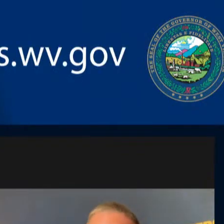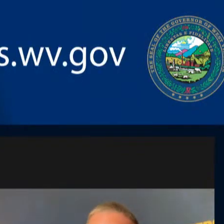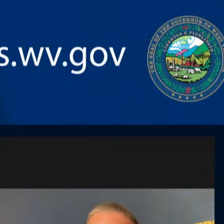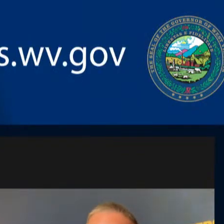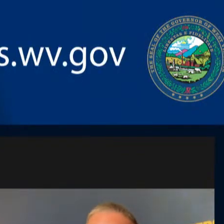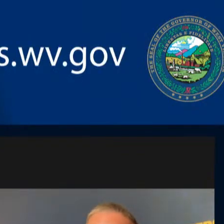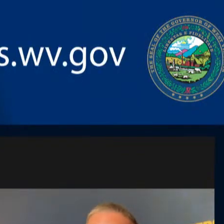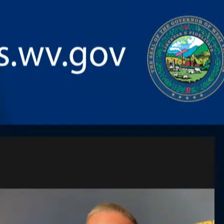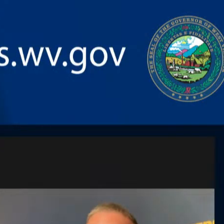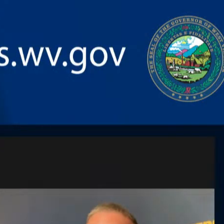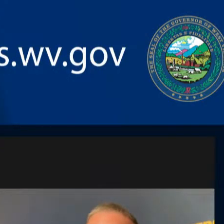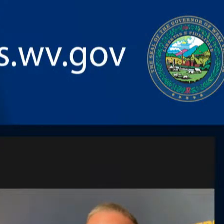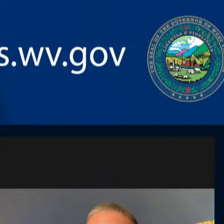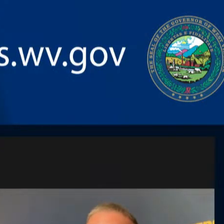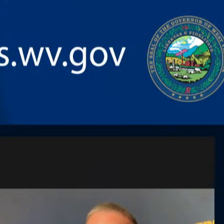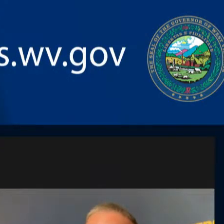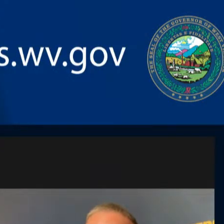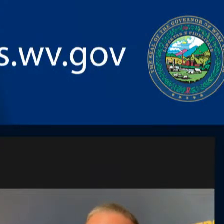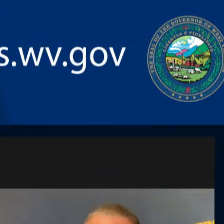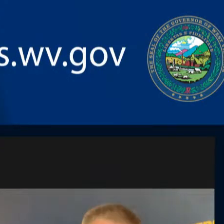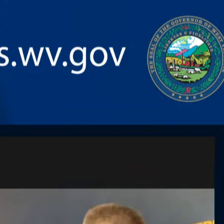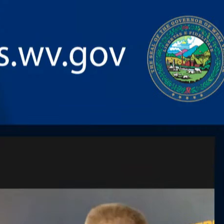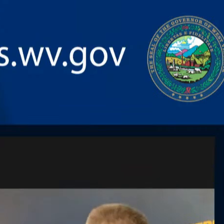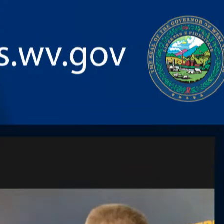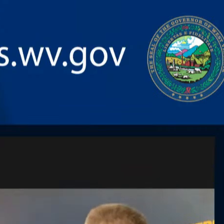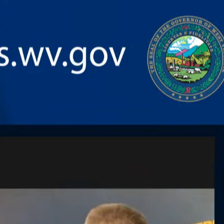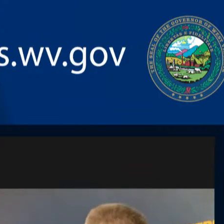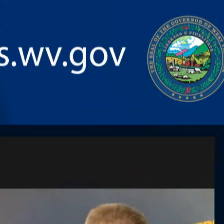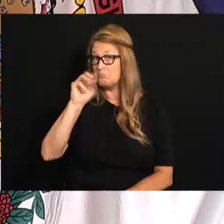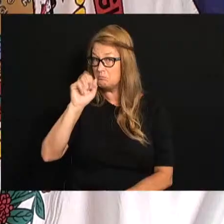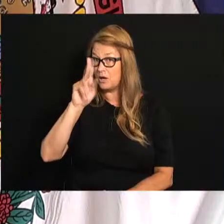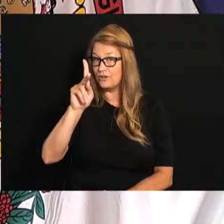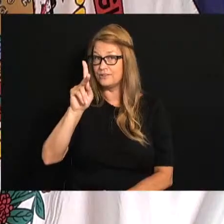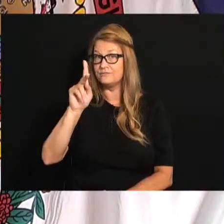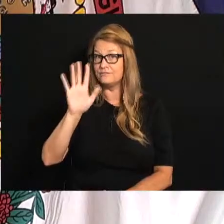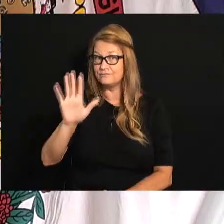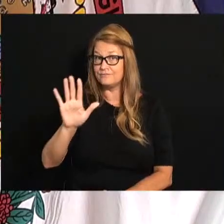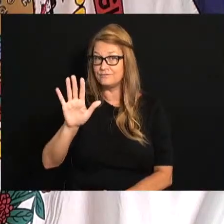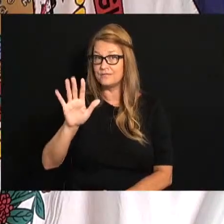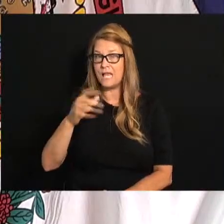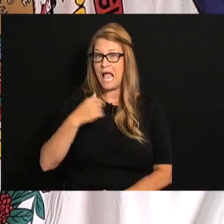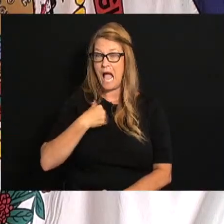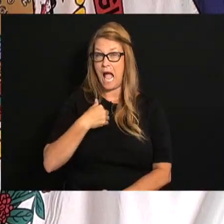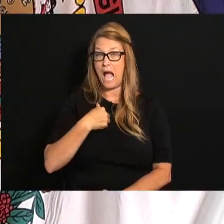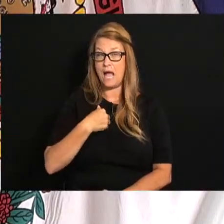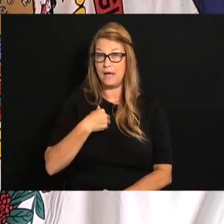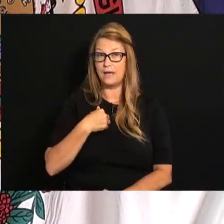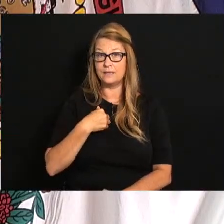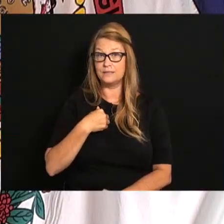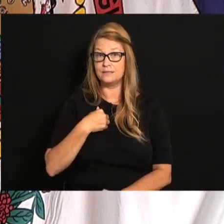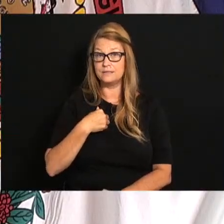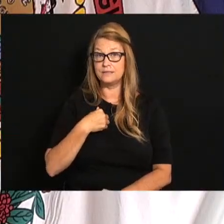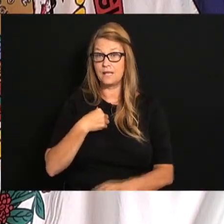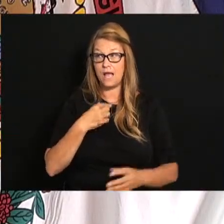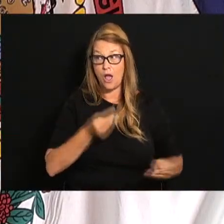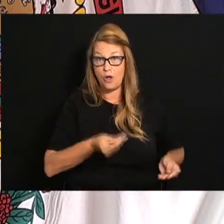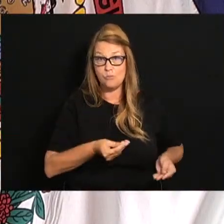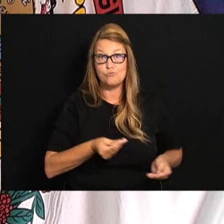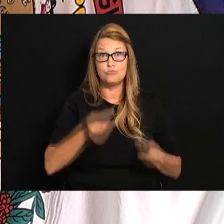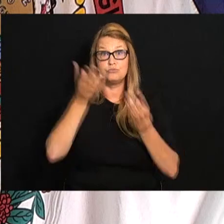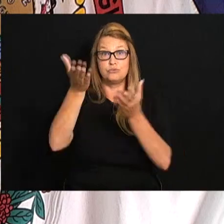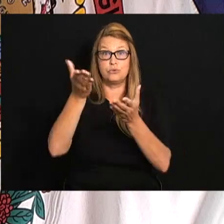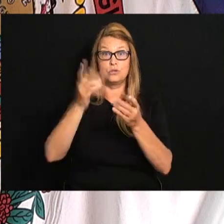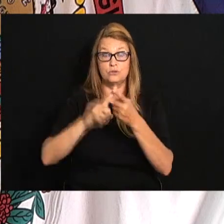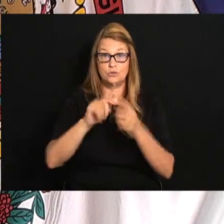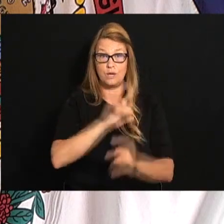Well, Mark, let me just tell you just this. You know, I purposely floated this up.